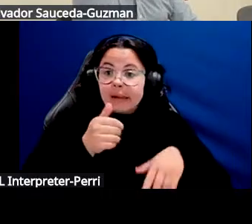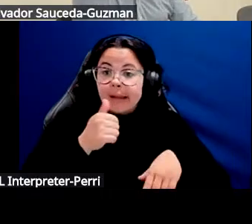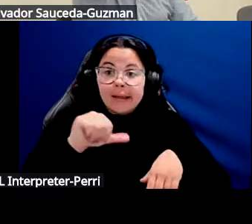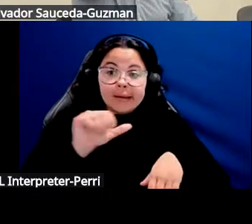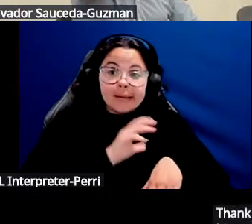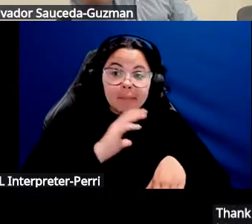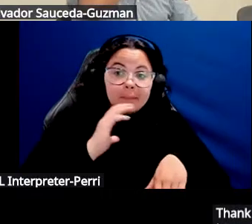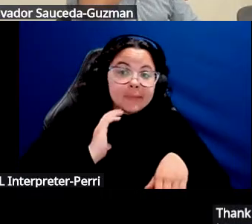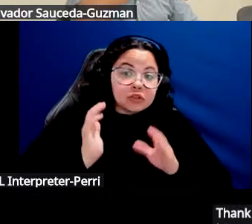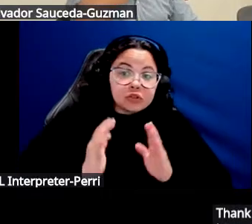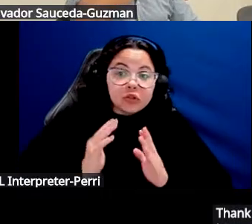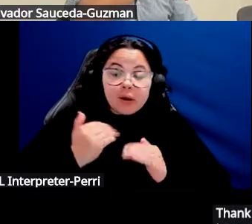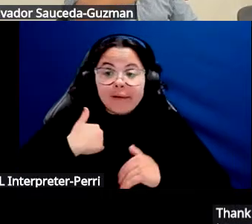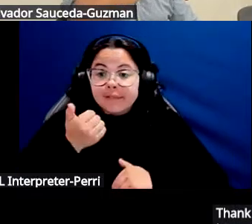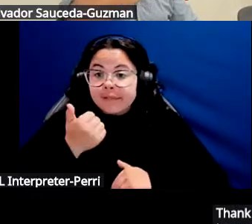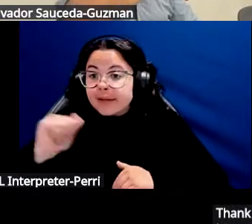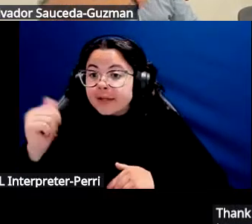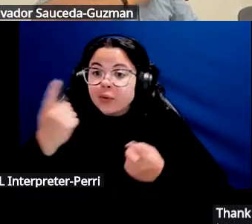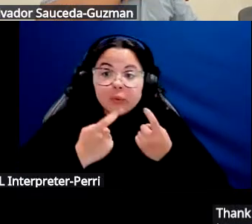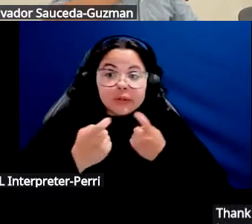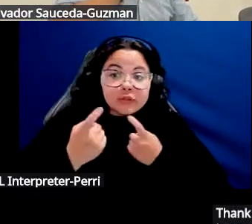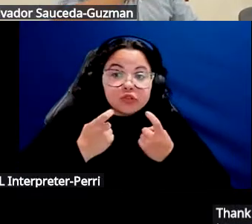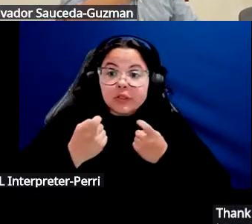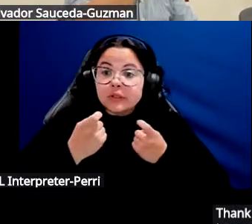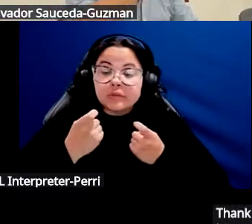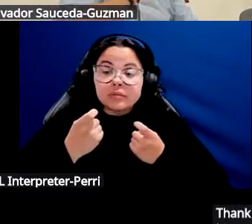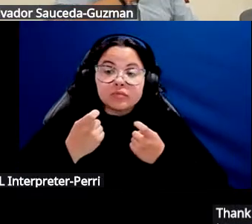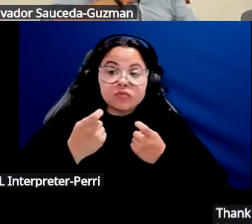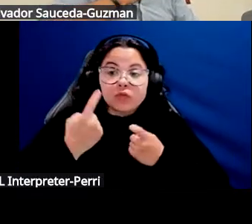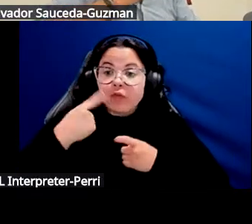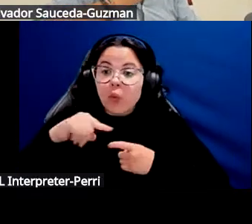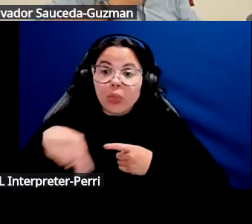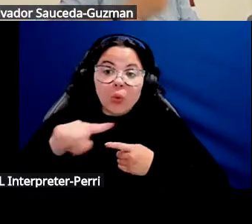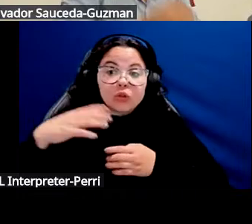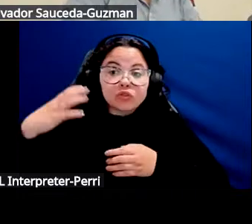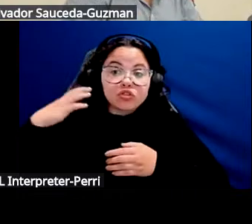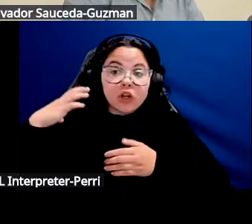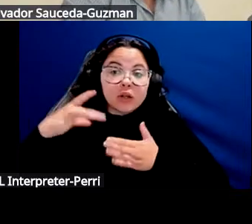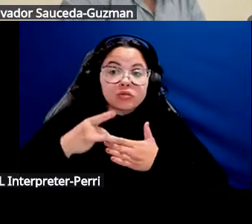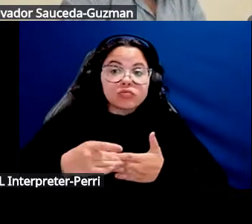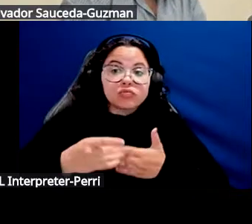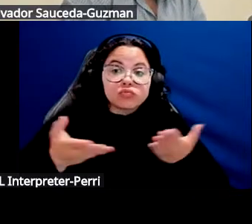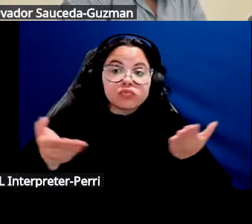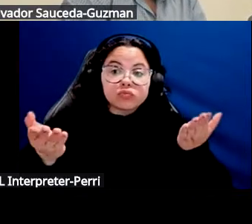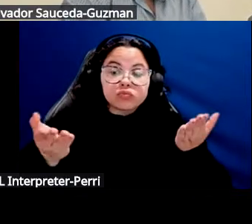any questions for the committee chairs?